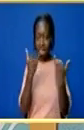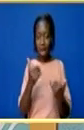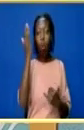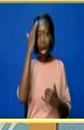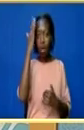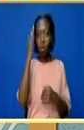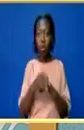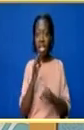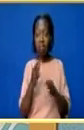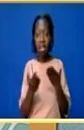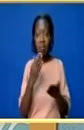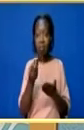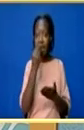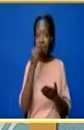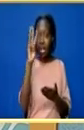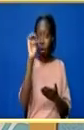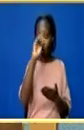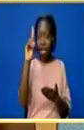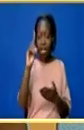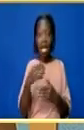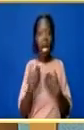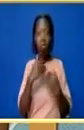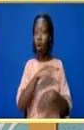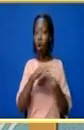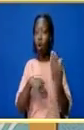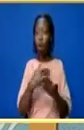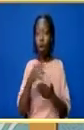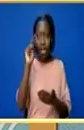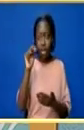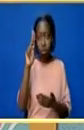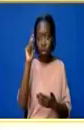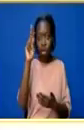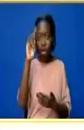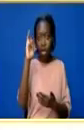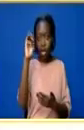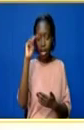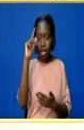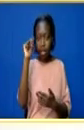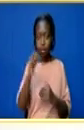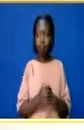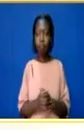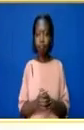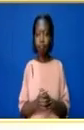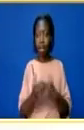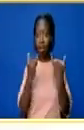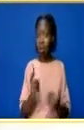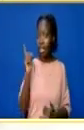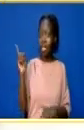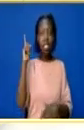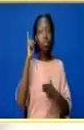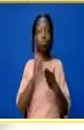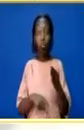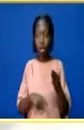be very delicious by then. They have all the nutrients. That's why you went from 40 to 20. And this is what we call